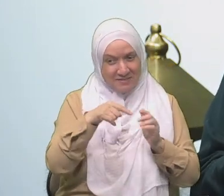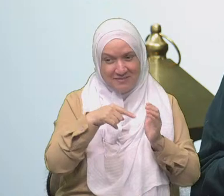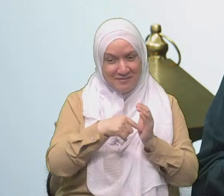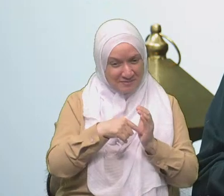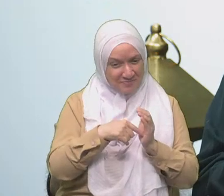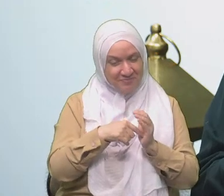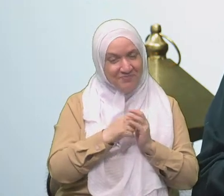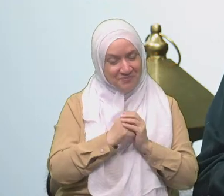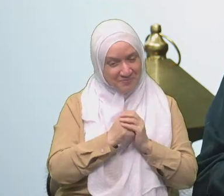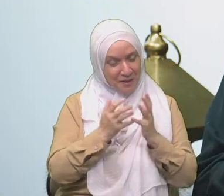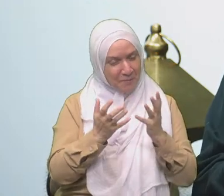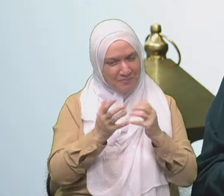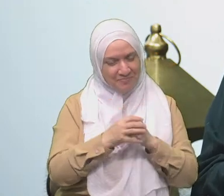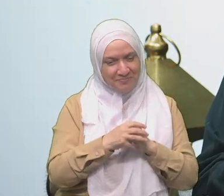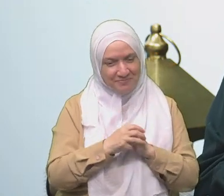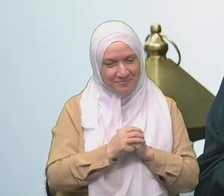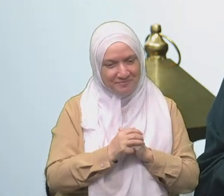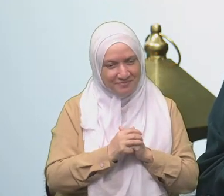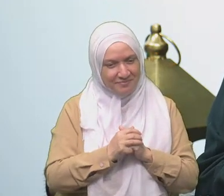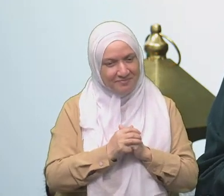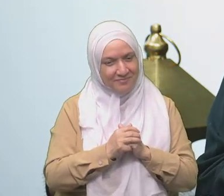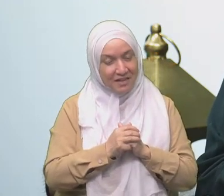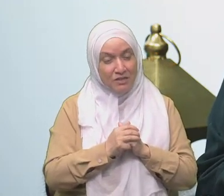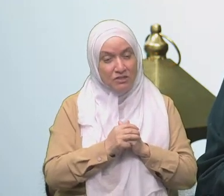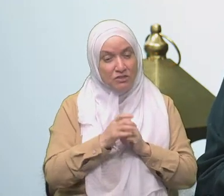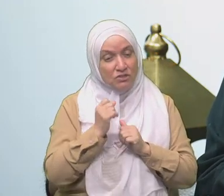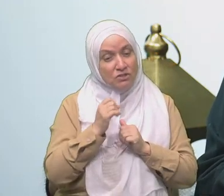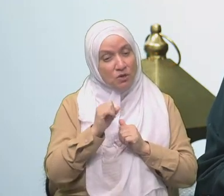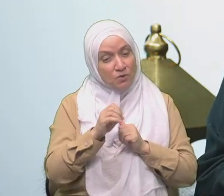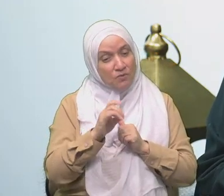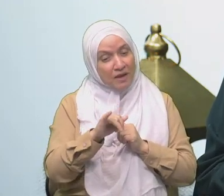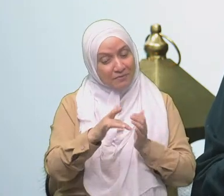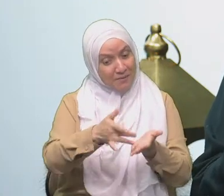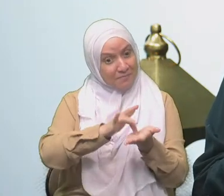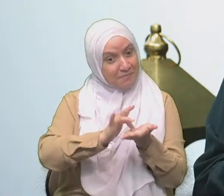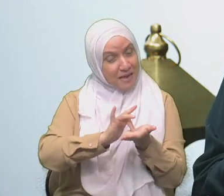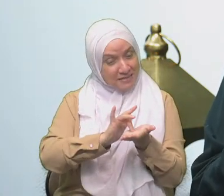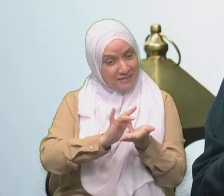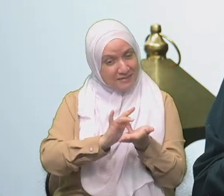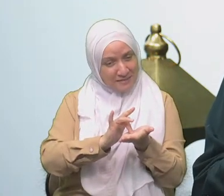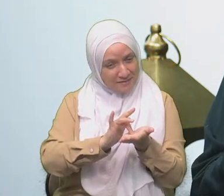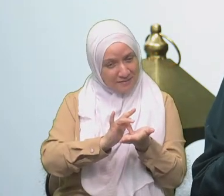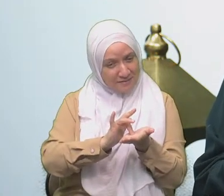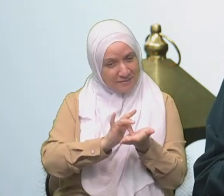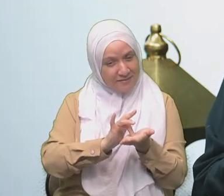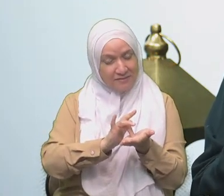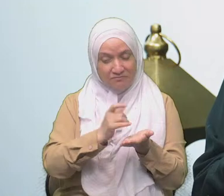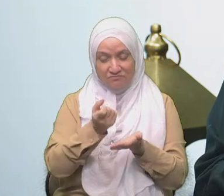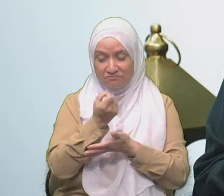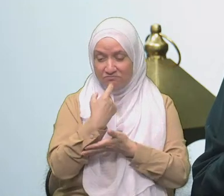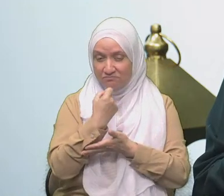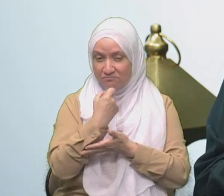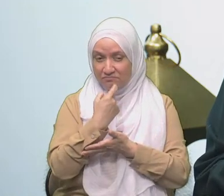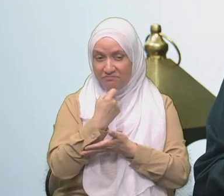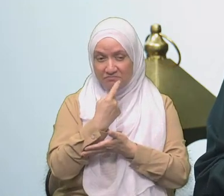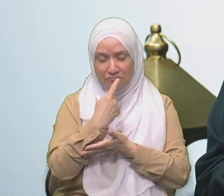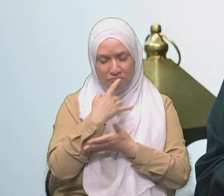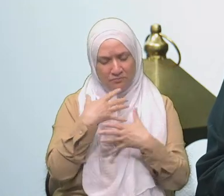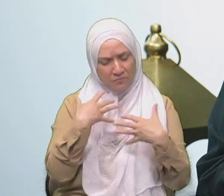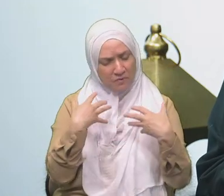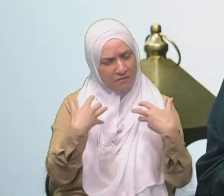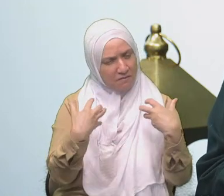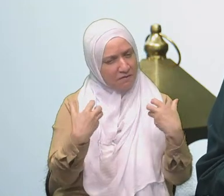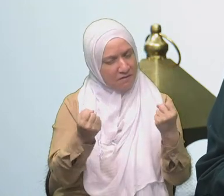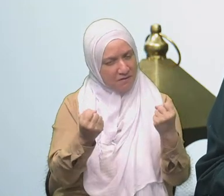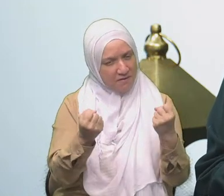there's medicine that actually removes the illness, right? Islam is not the pain medication. Islam is not your ibuprofen or your